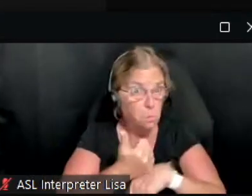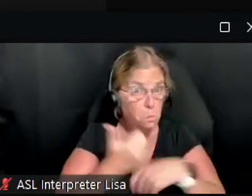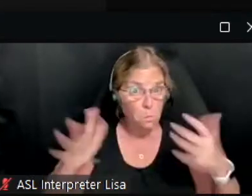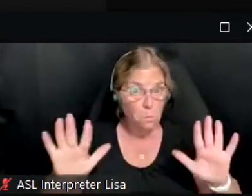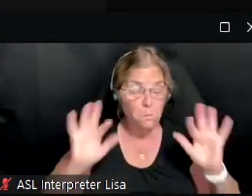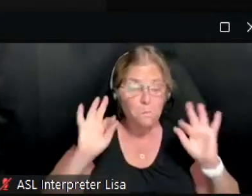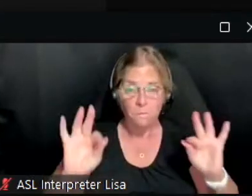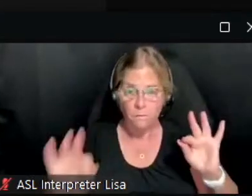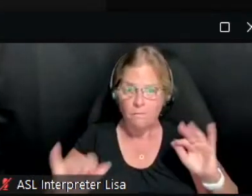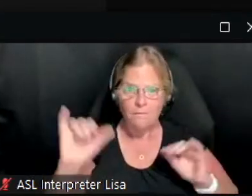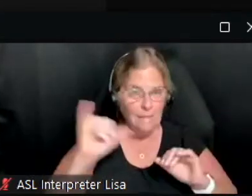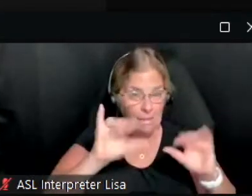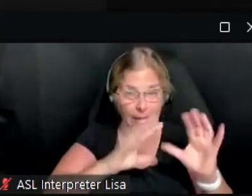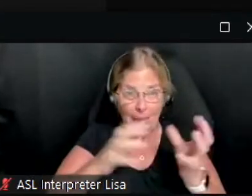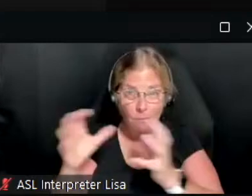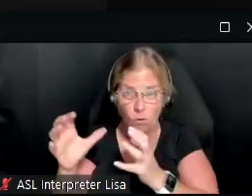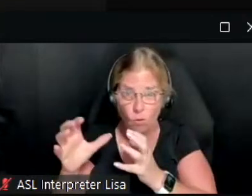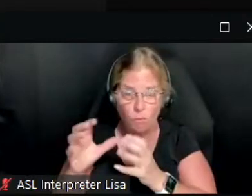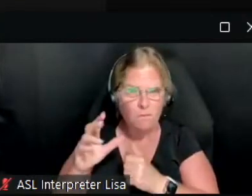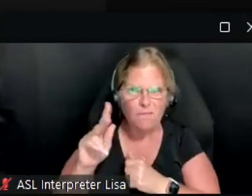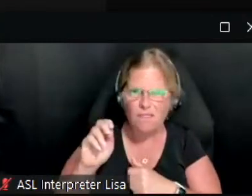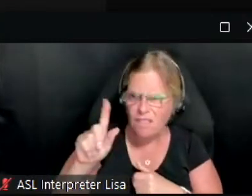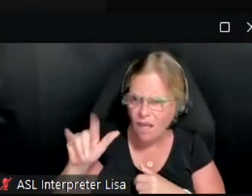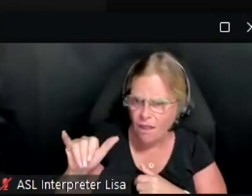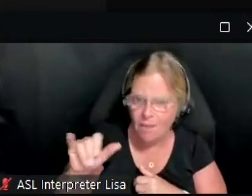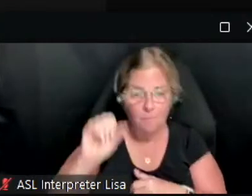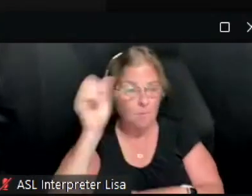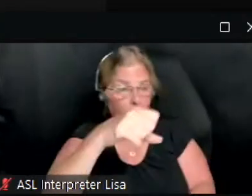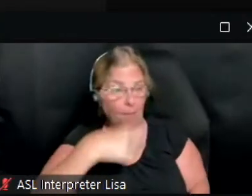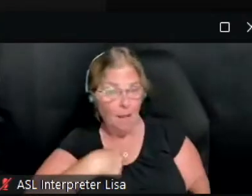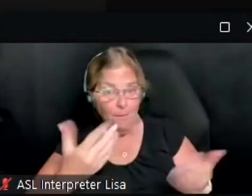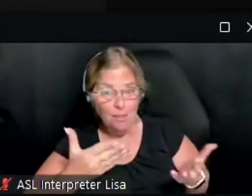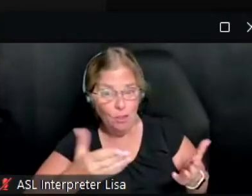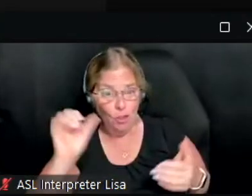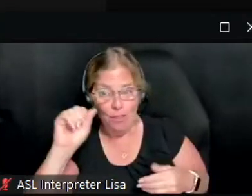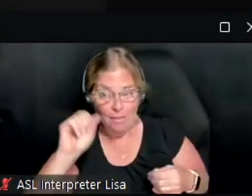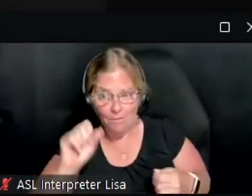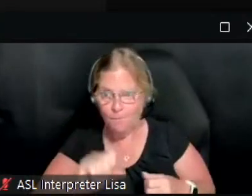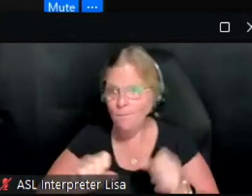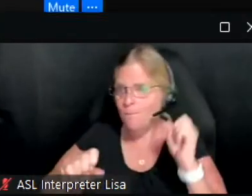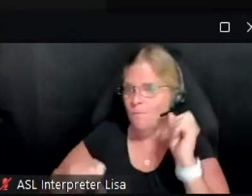Same crew. Kelly, you with us? I don't see you. Yep. Okay.